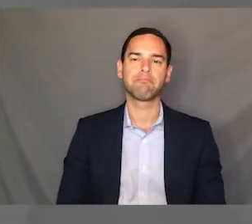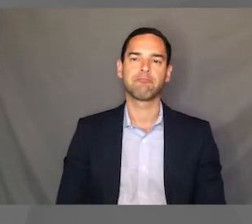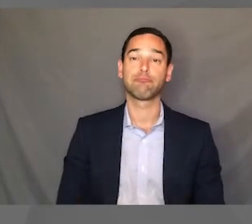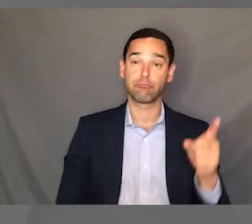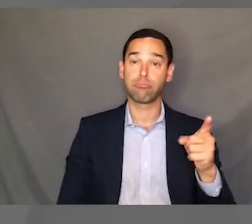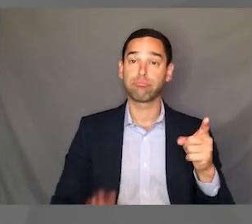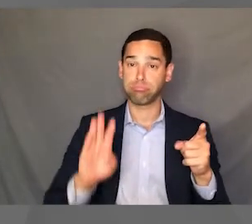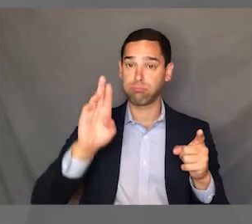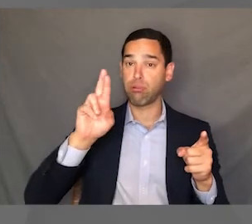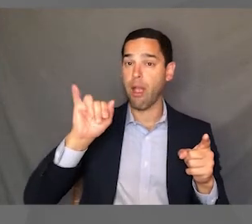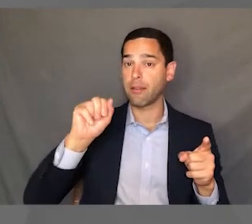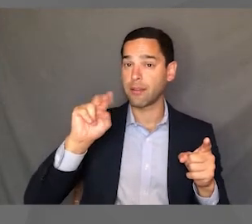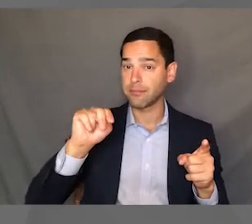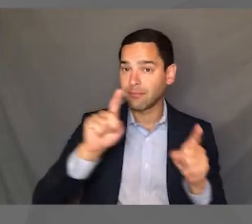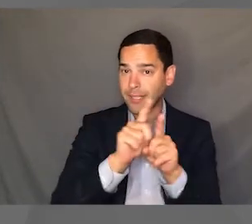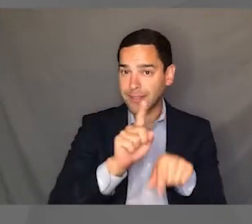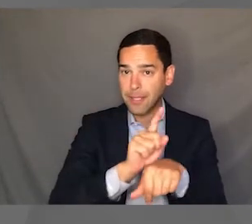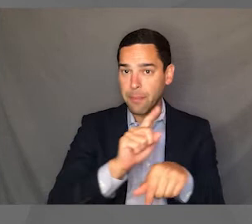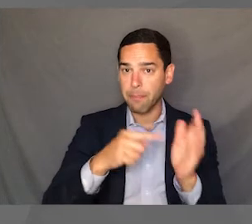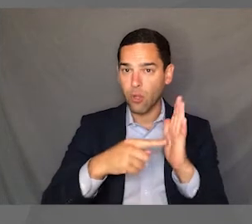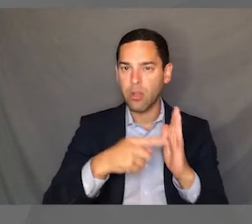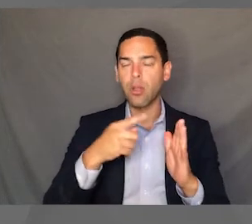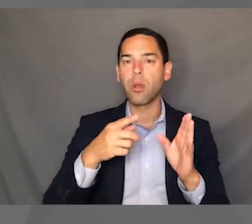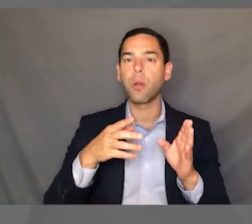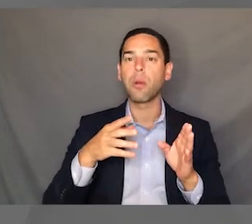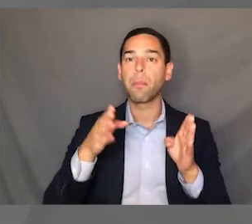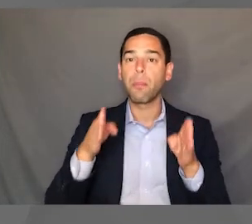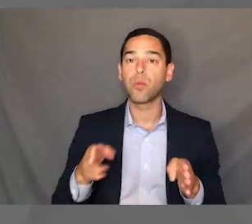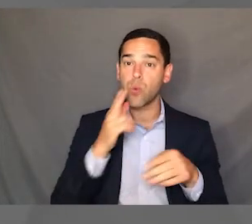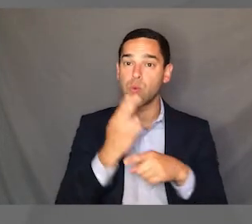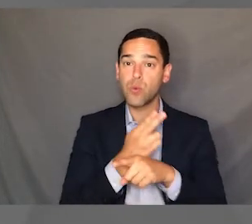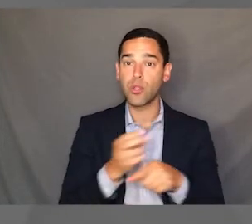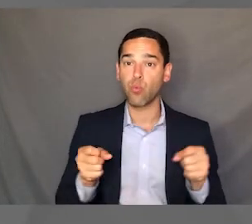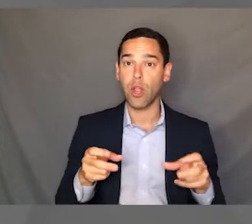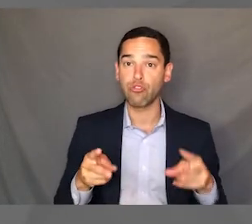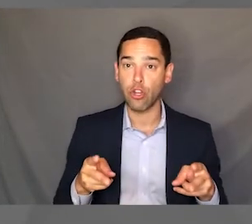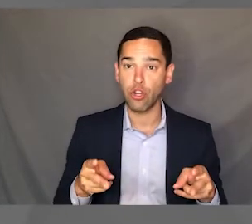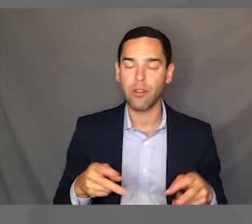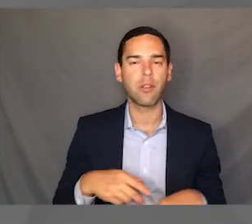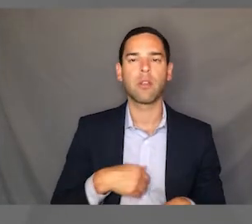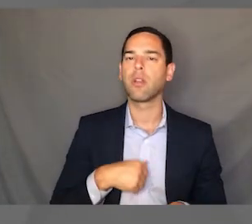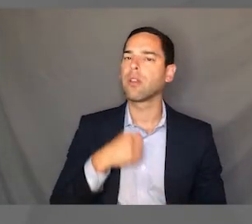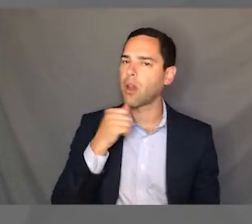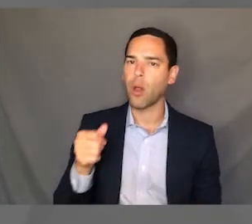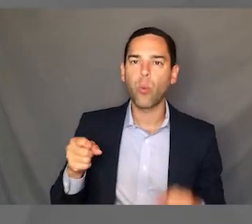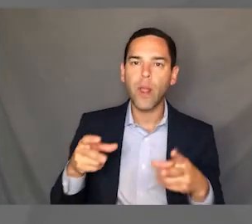example, you would say person who uses a wheelchair, not wheelchair bound, not